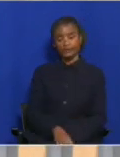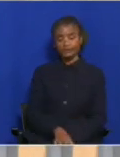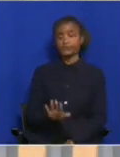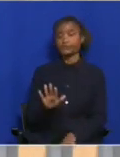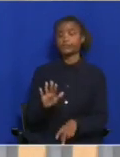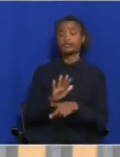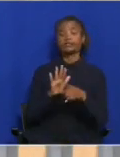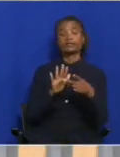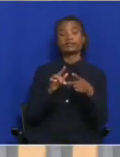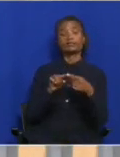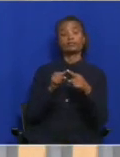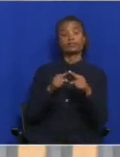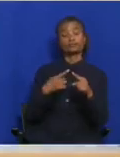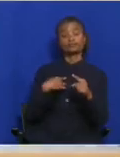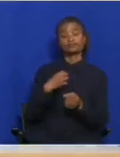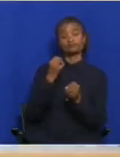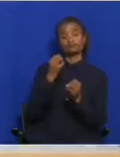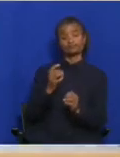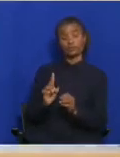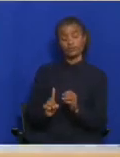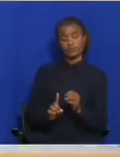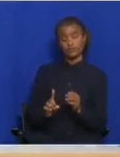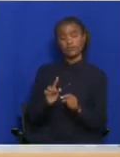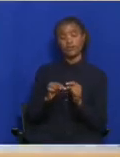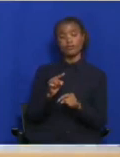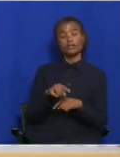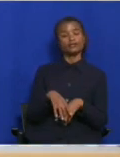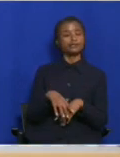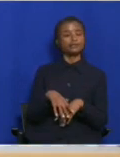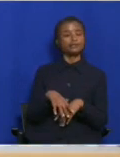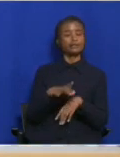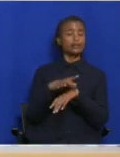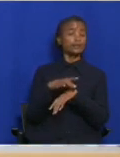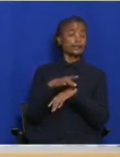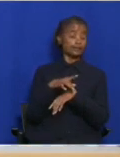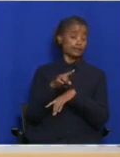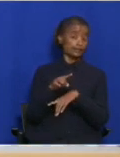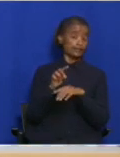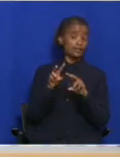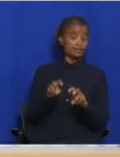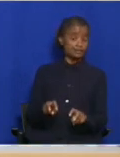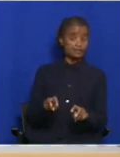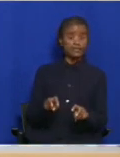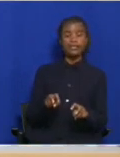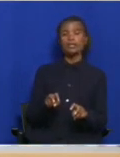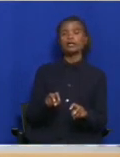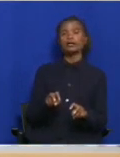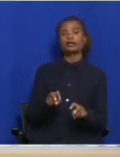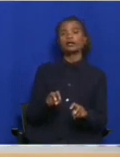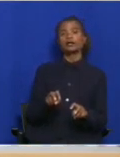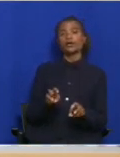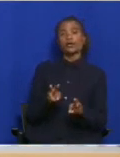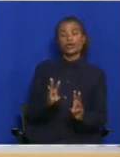make in respect of the medical examination and less intrusive means is that, and I